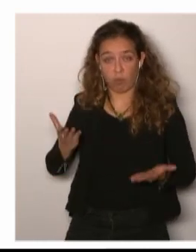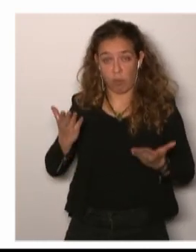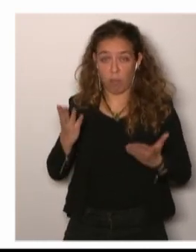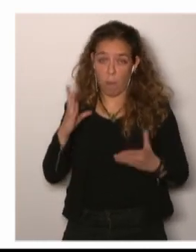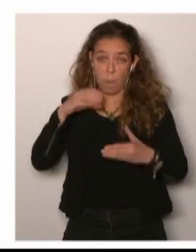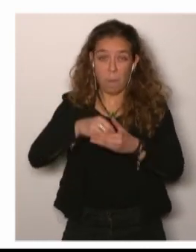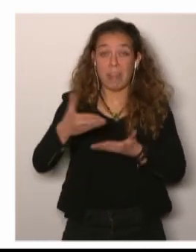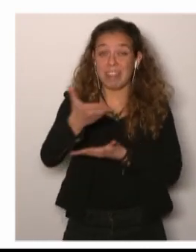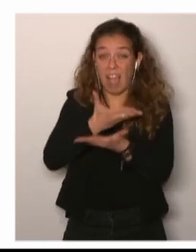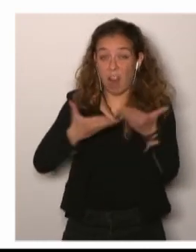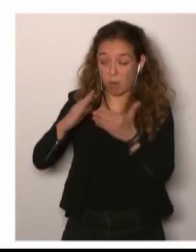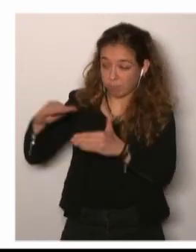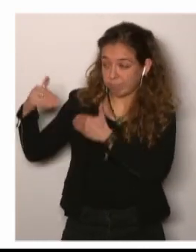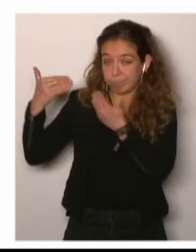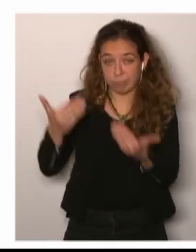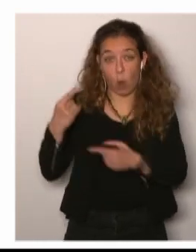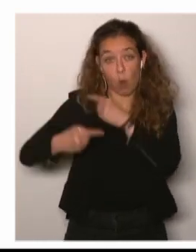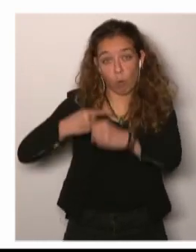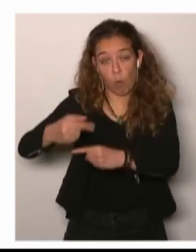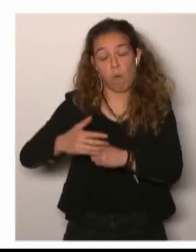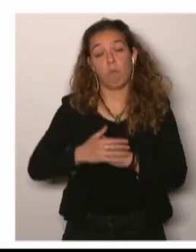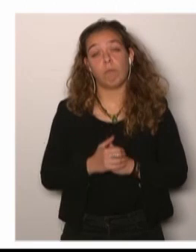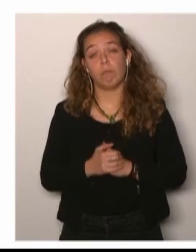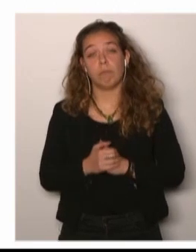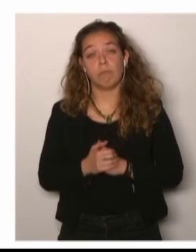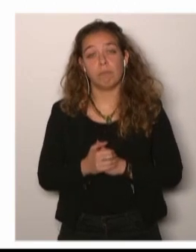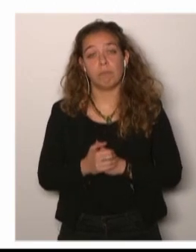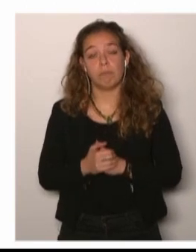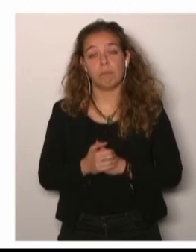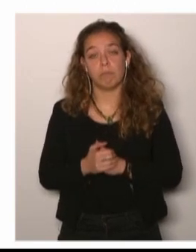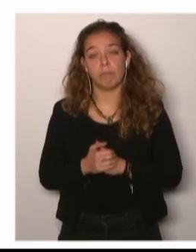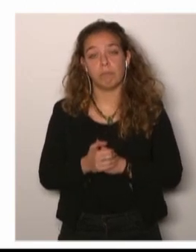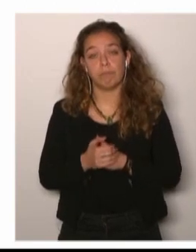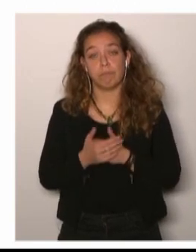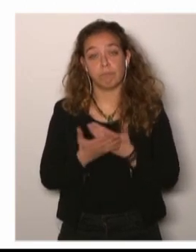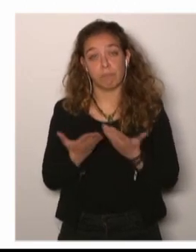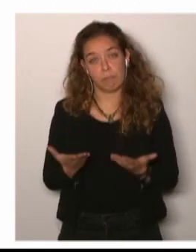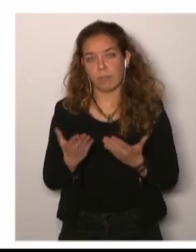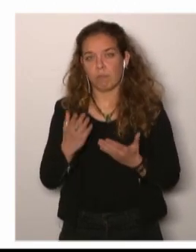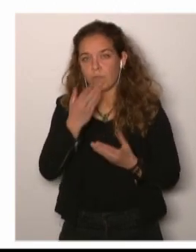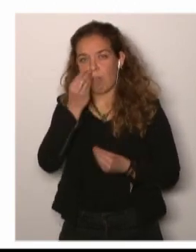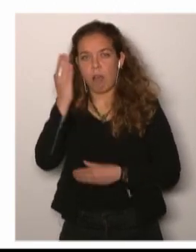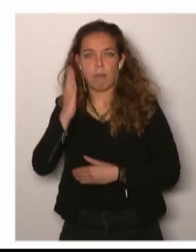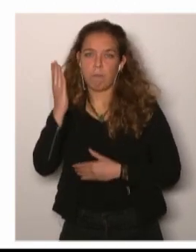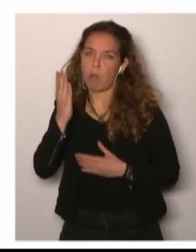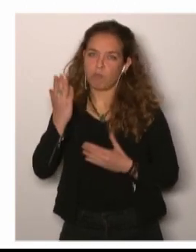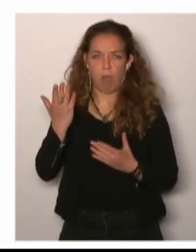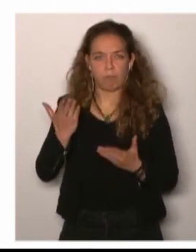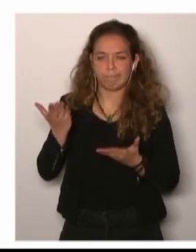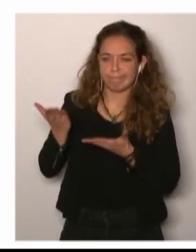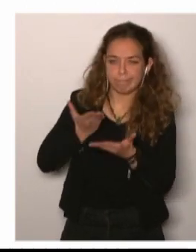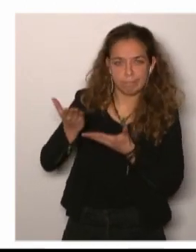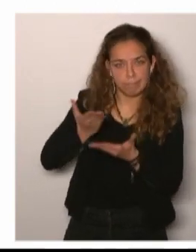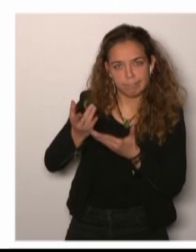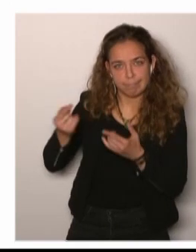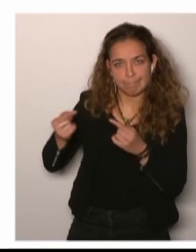message home that this needs to be more regular and more continuous. Okay, I think I'll conclude